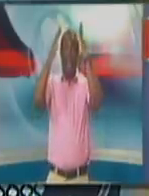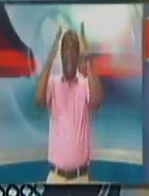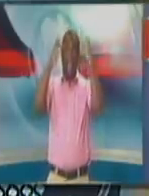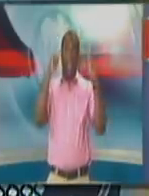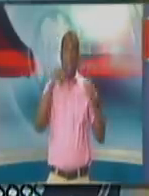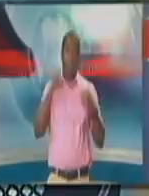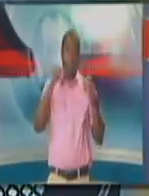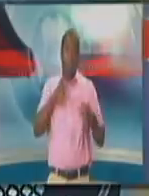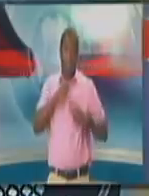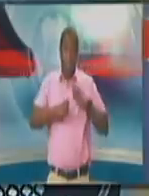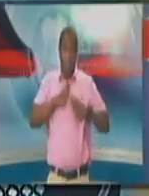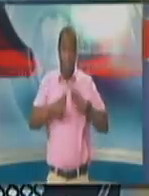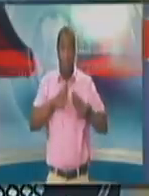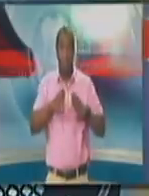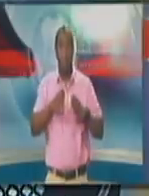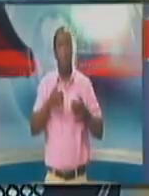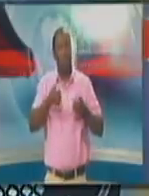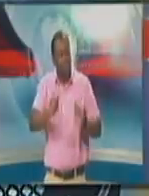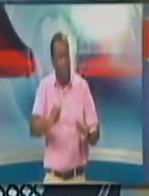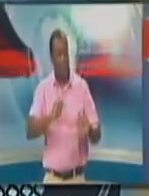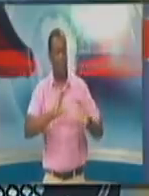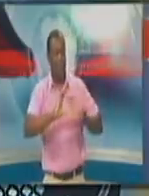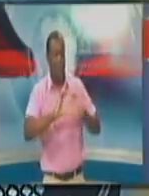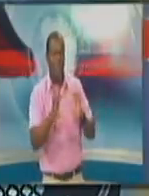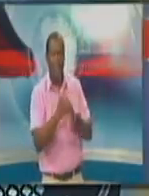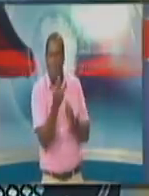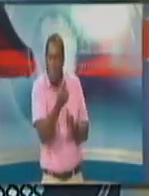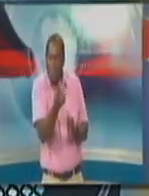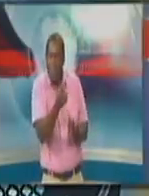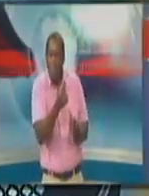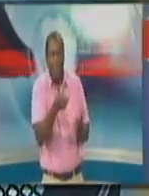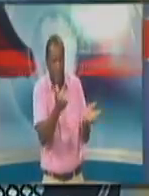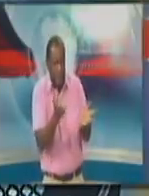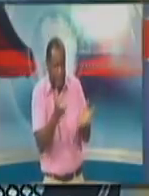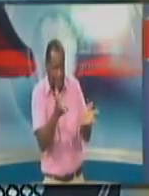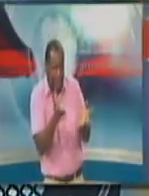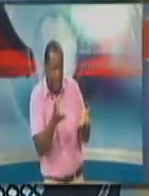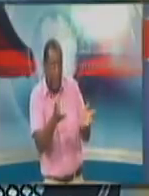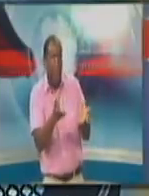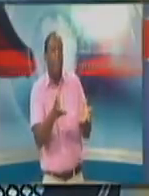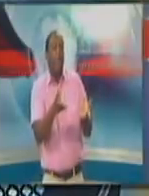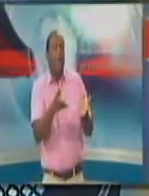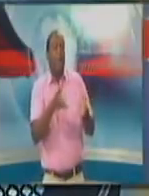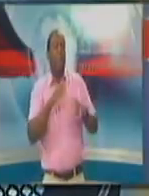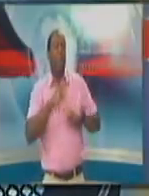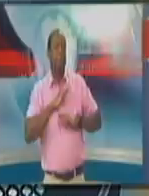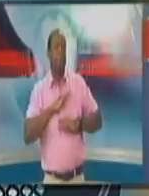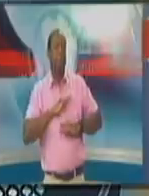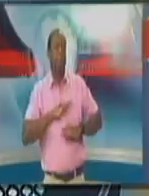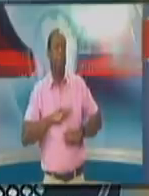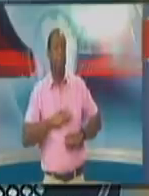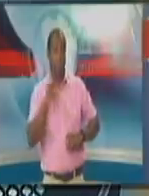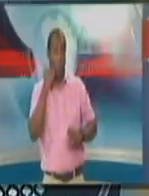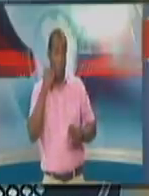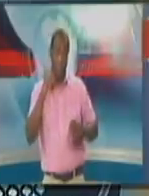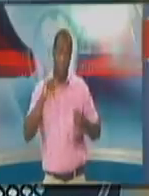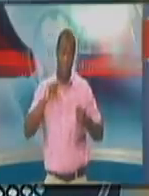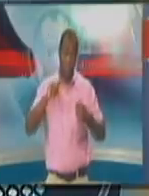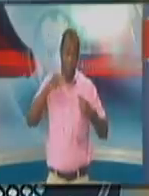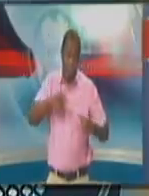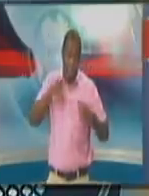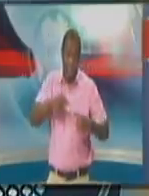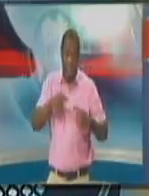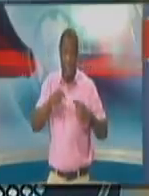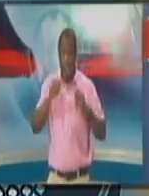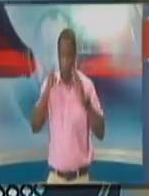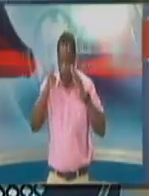someone. If you are feeling overwhelmed also and having difficulty concentrating, please do not do any dangerous tasks, because we don't